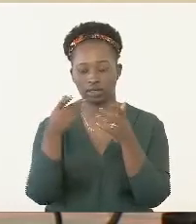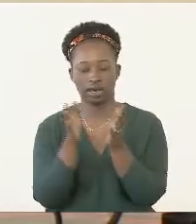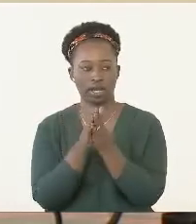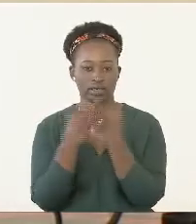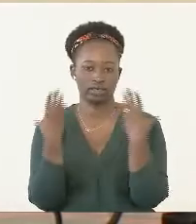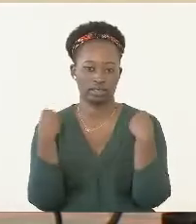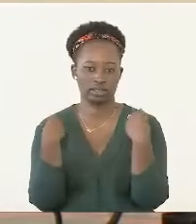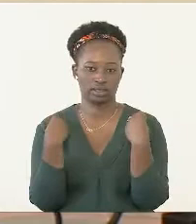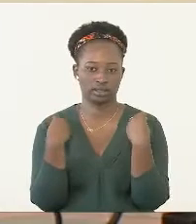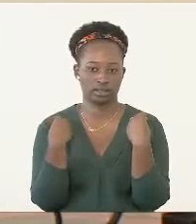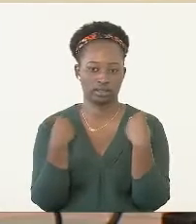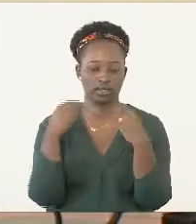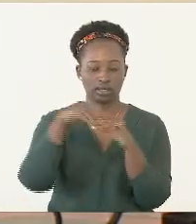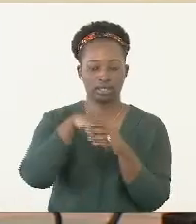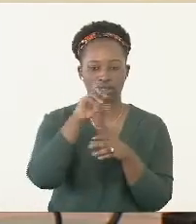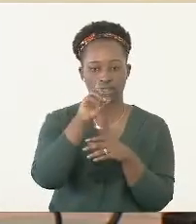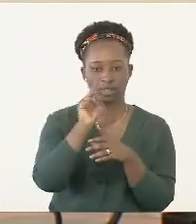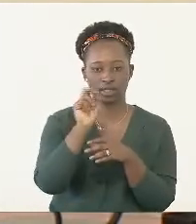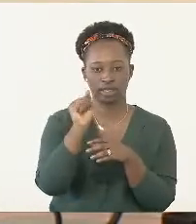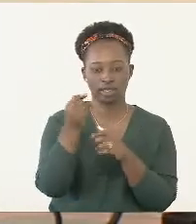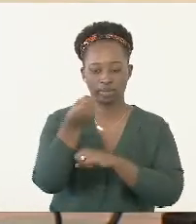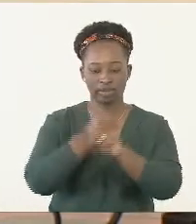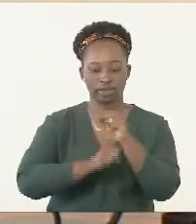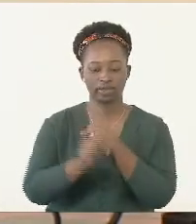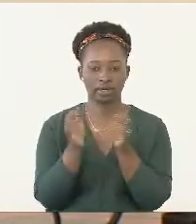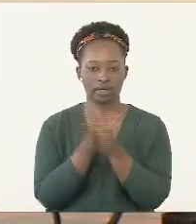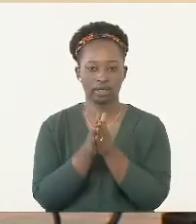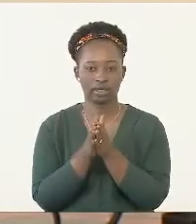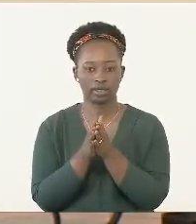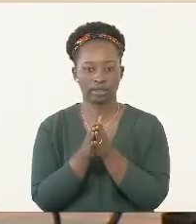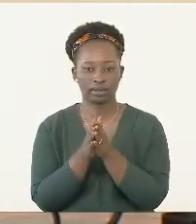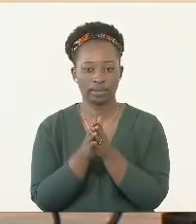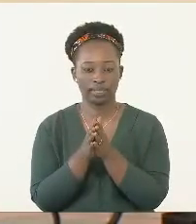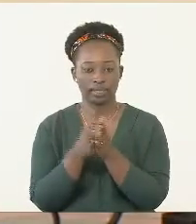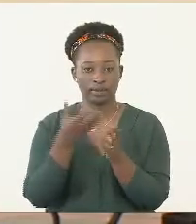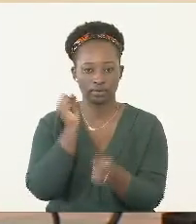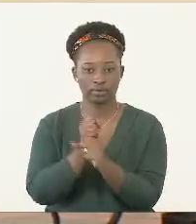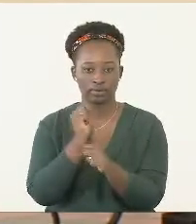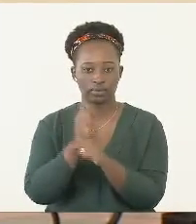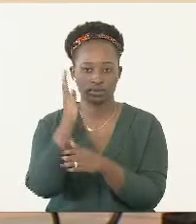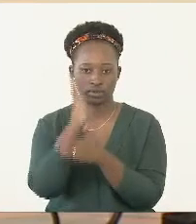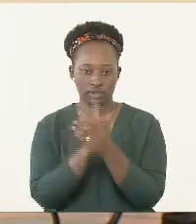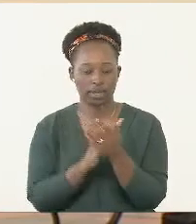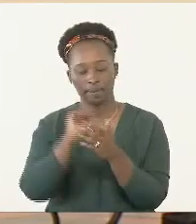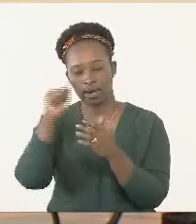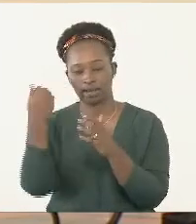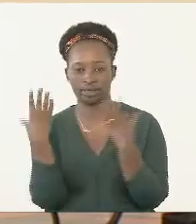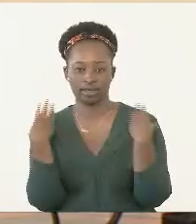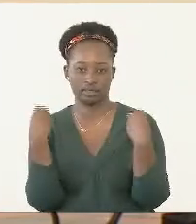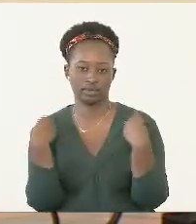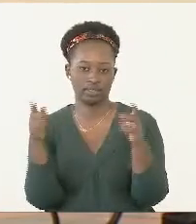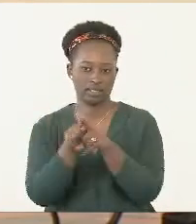experiment in DNA replication, and also having to do some extensive writing, like I just mentioned